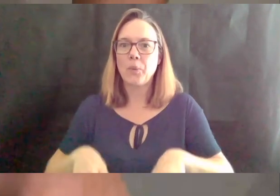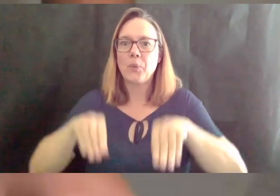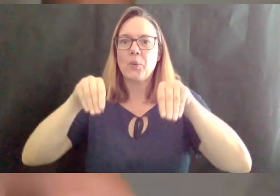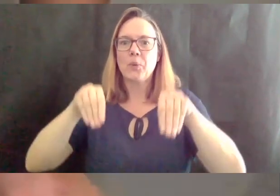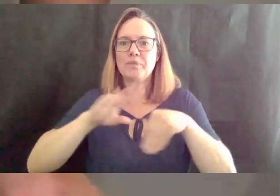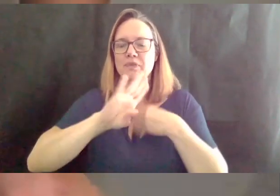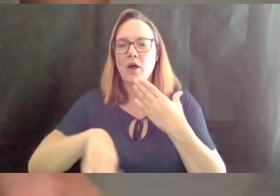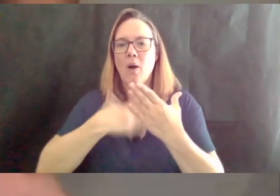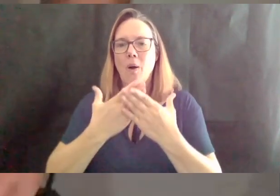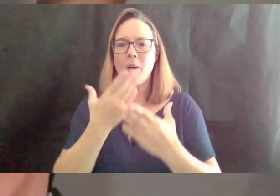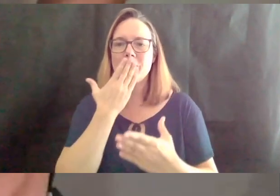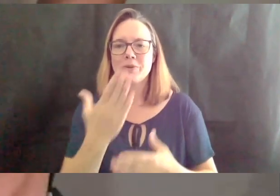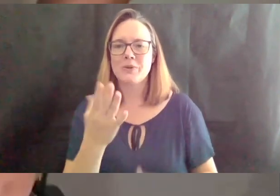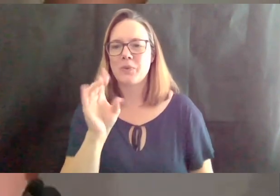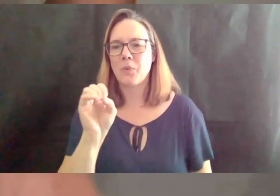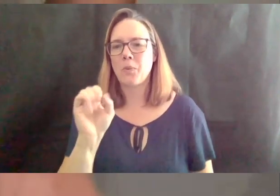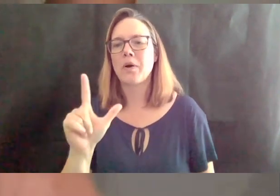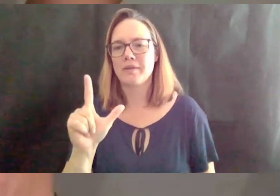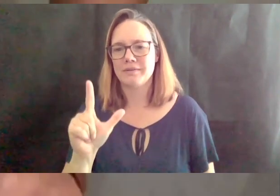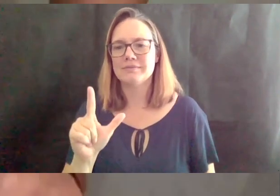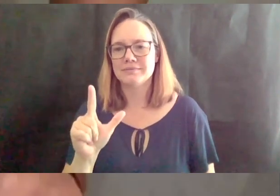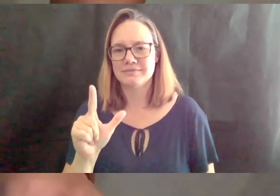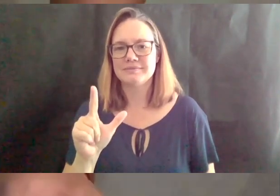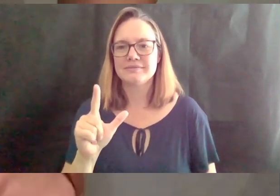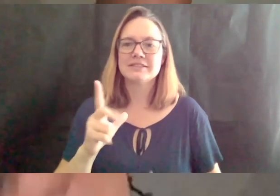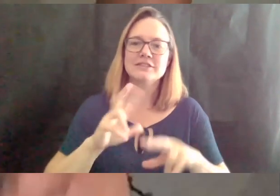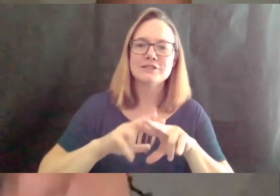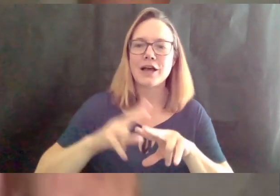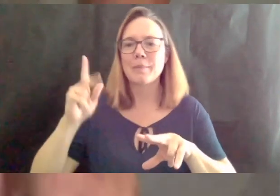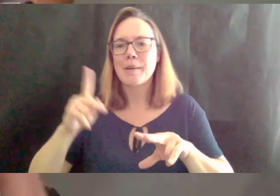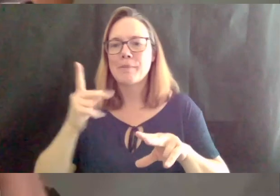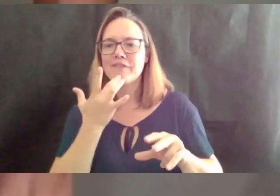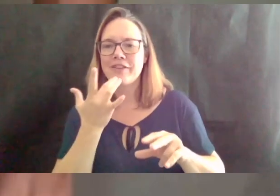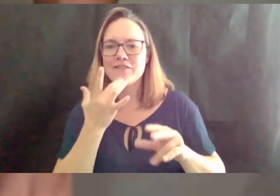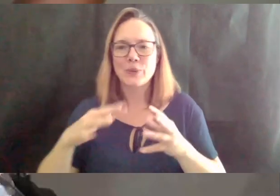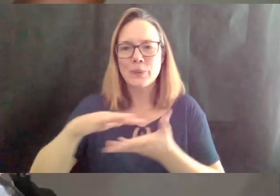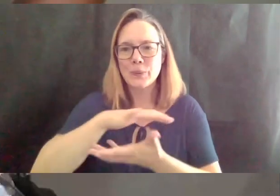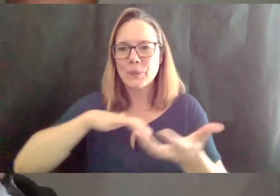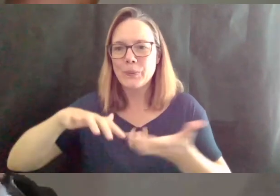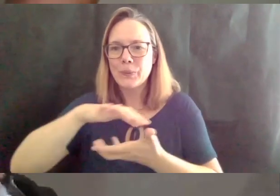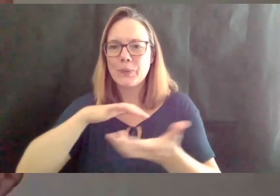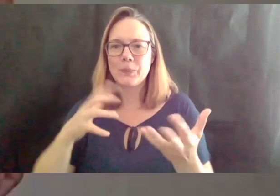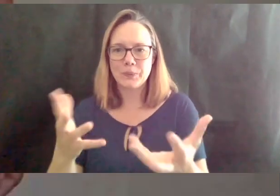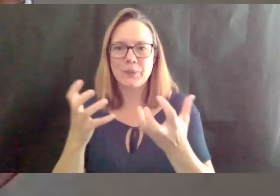oil and good herb, salt, pepper flavor.